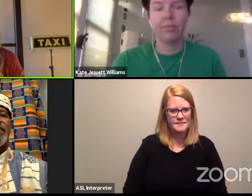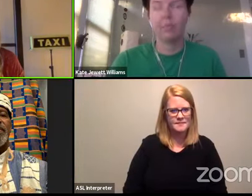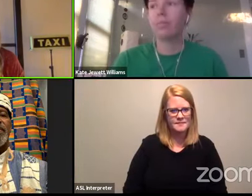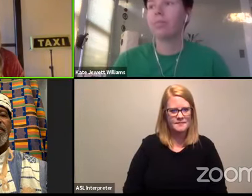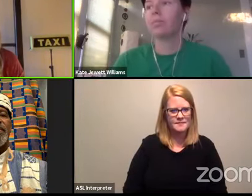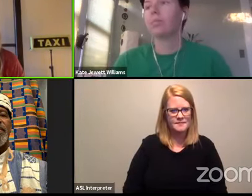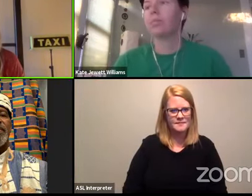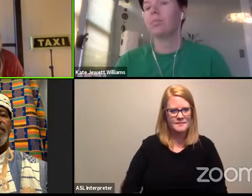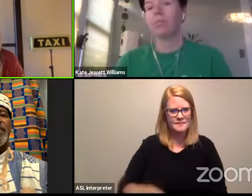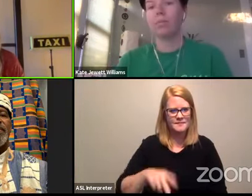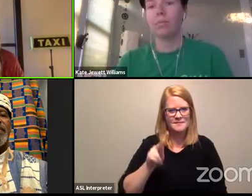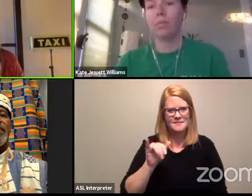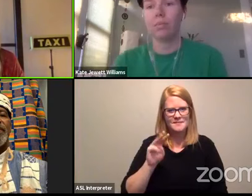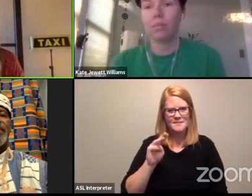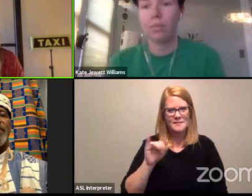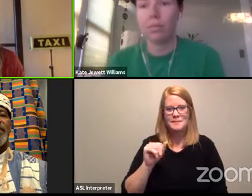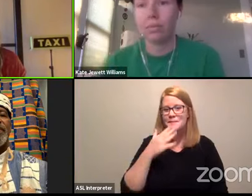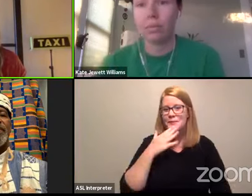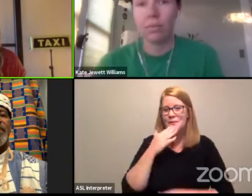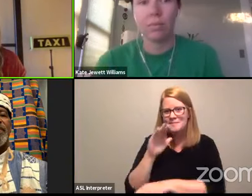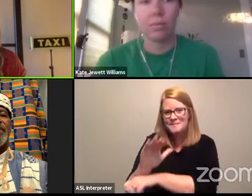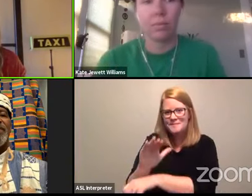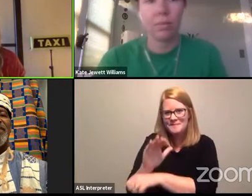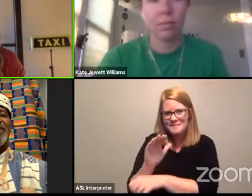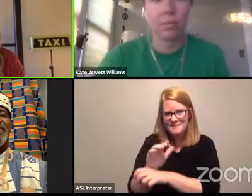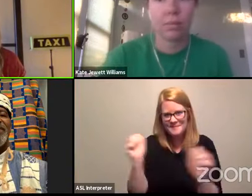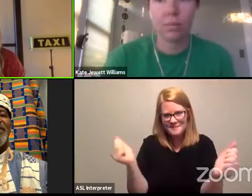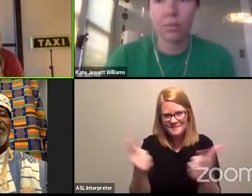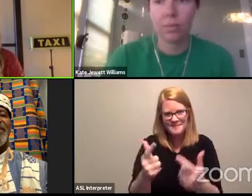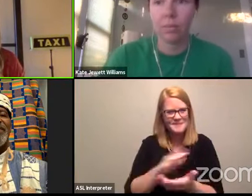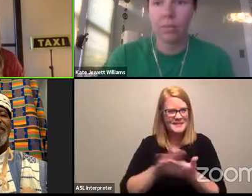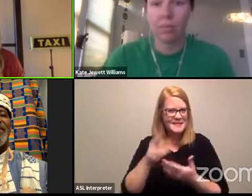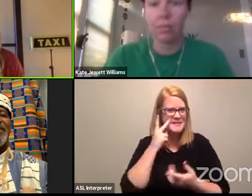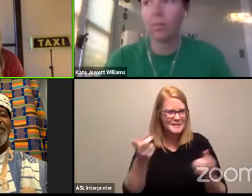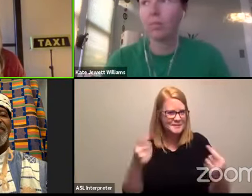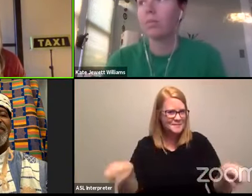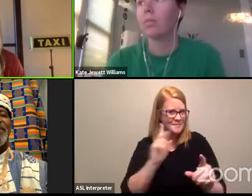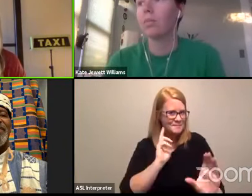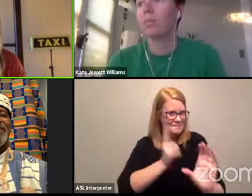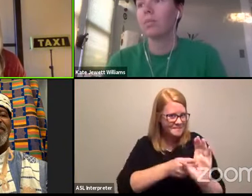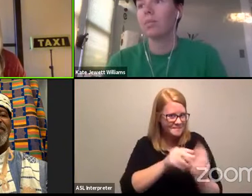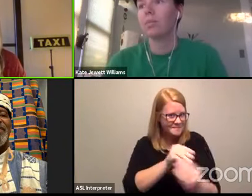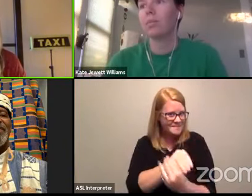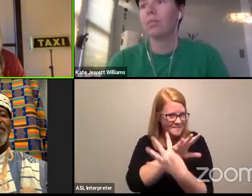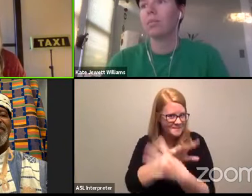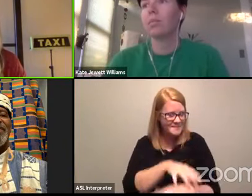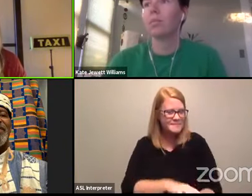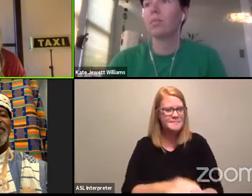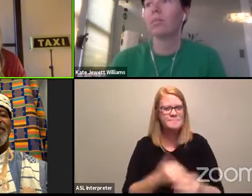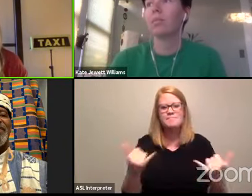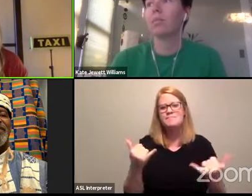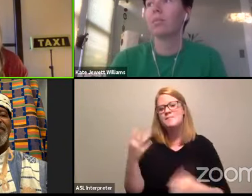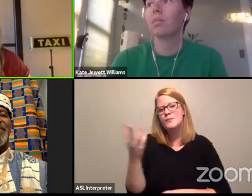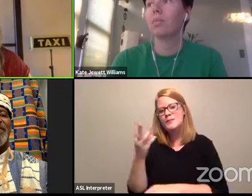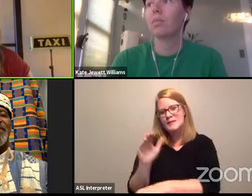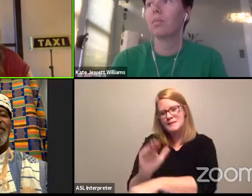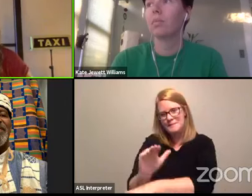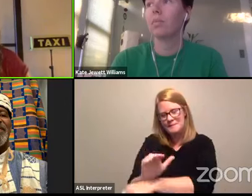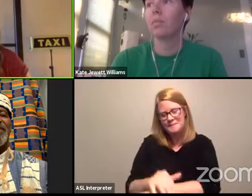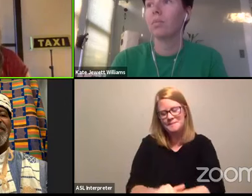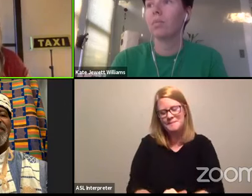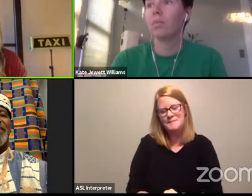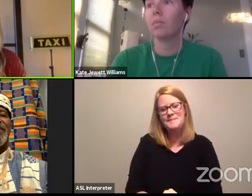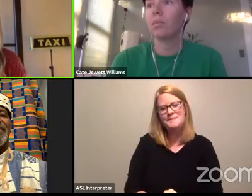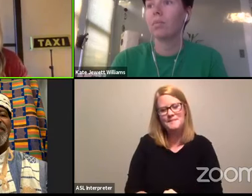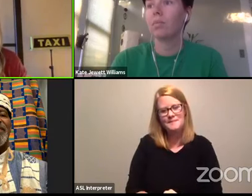Great. Good evening, everybody. Nice to see you all. We're here on a Wednesday evening for